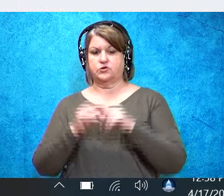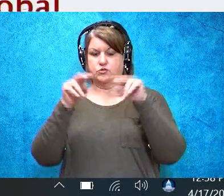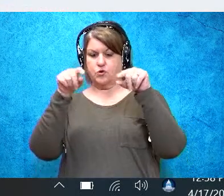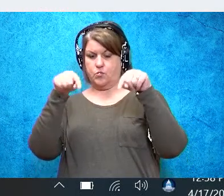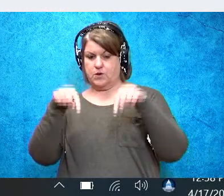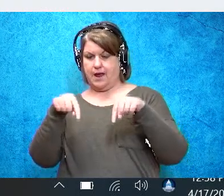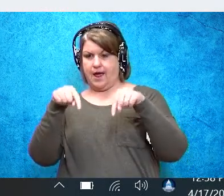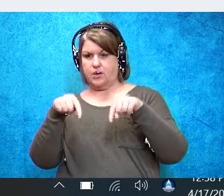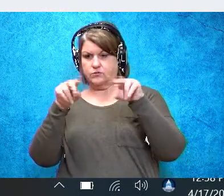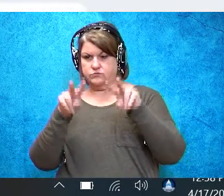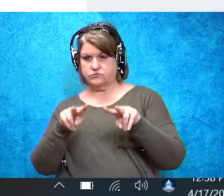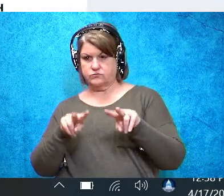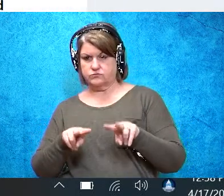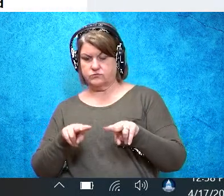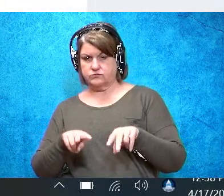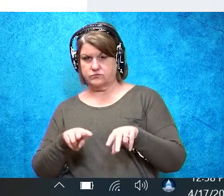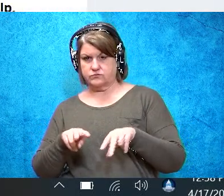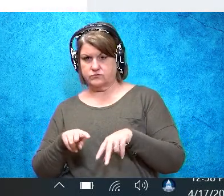down,